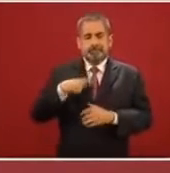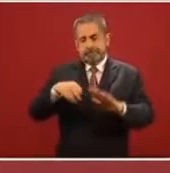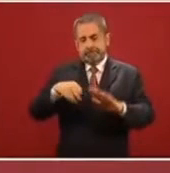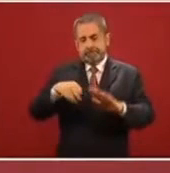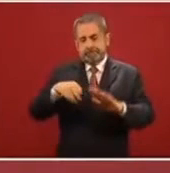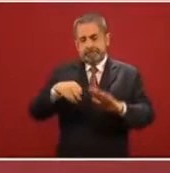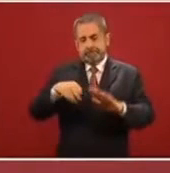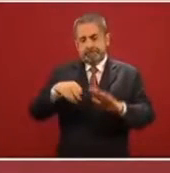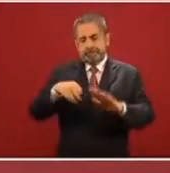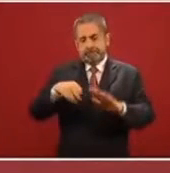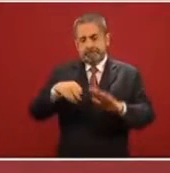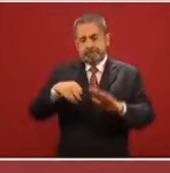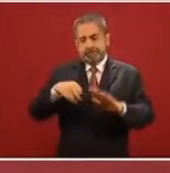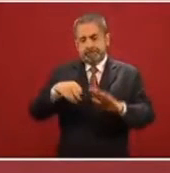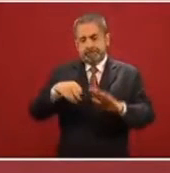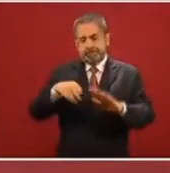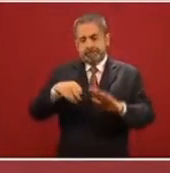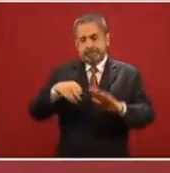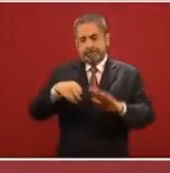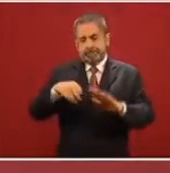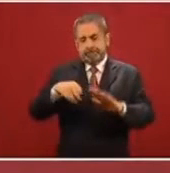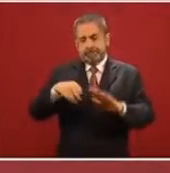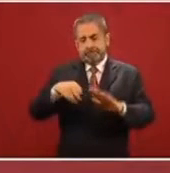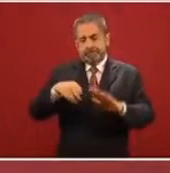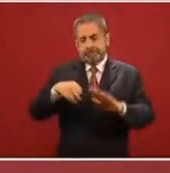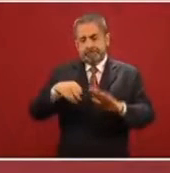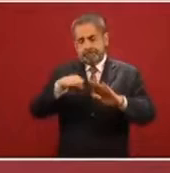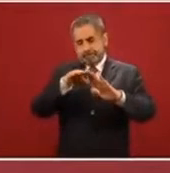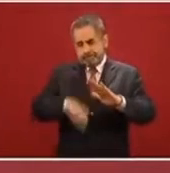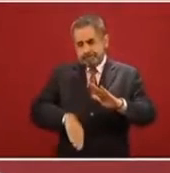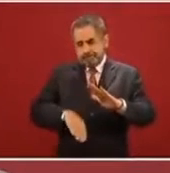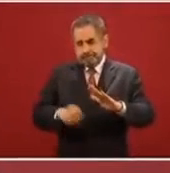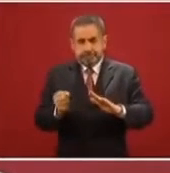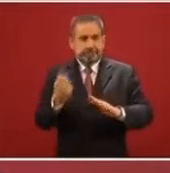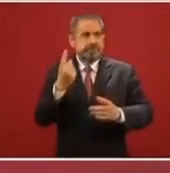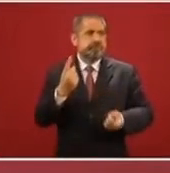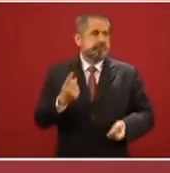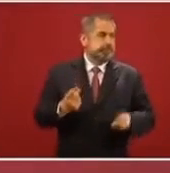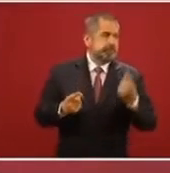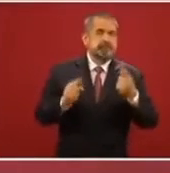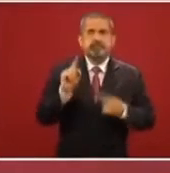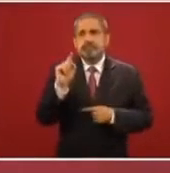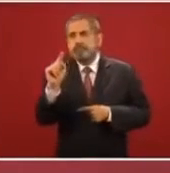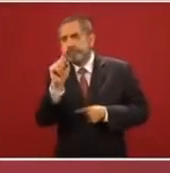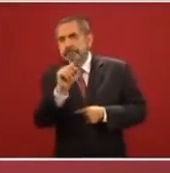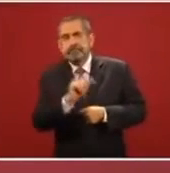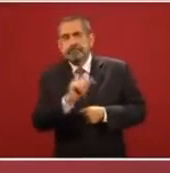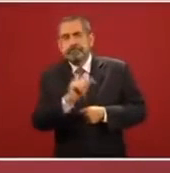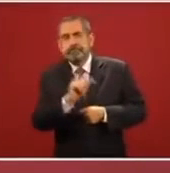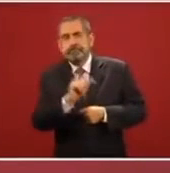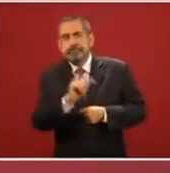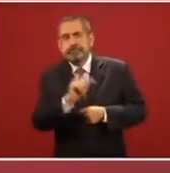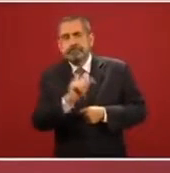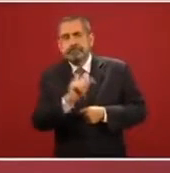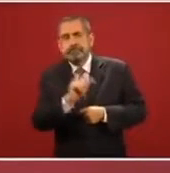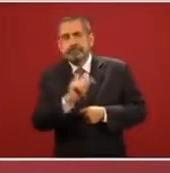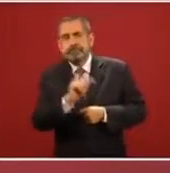parchada, in a parched or patched form, geográficamente en pequeños grupos.